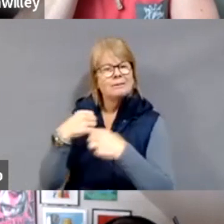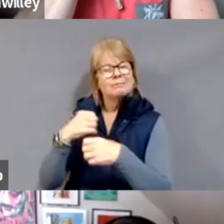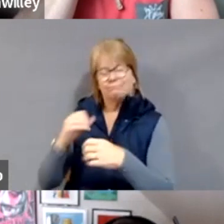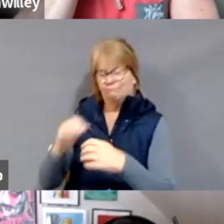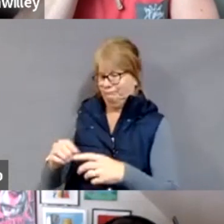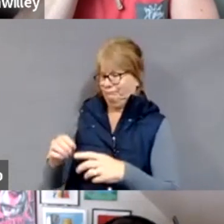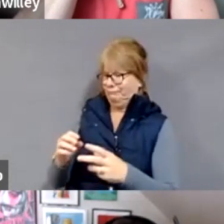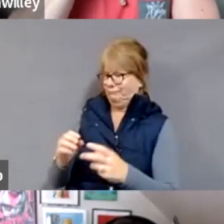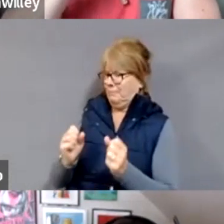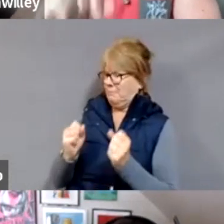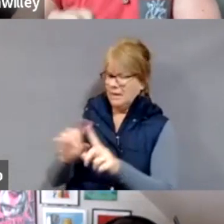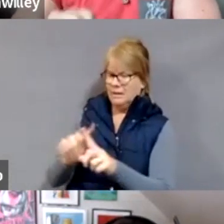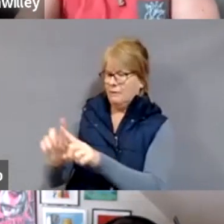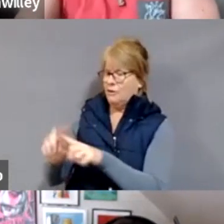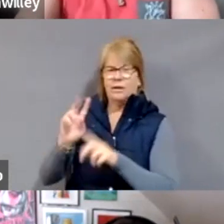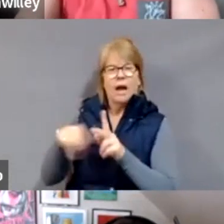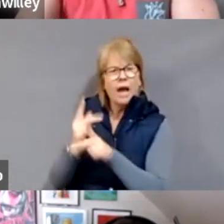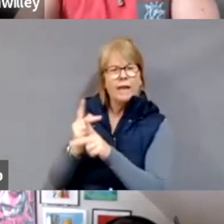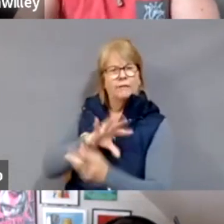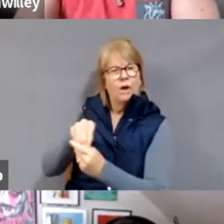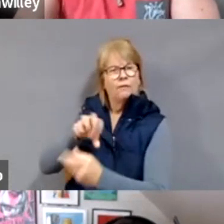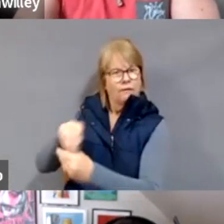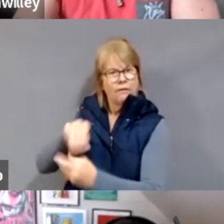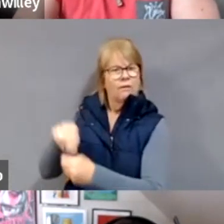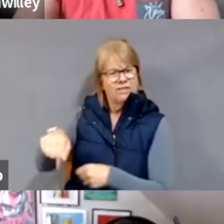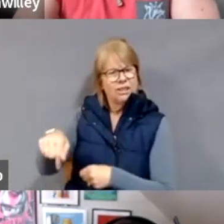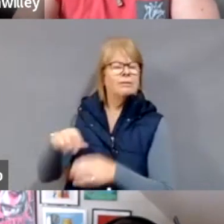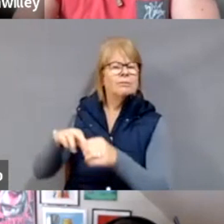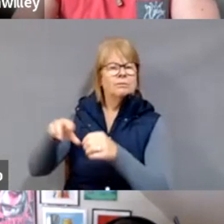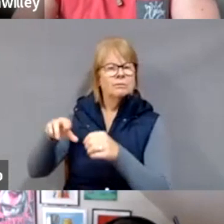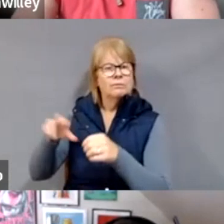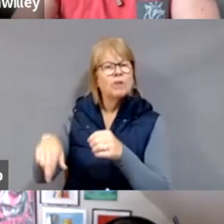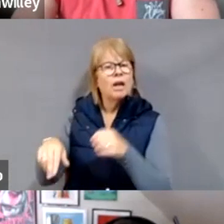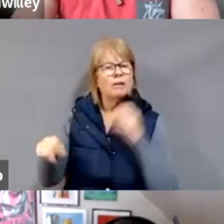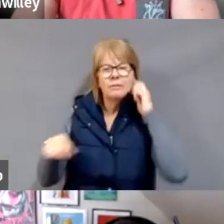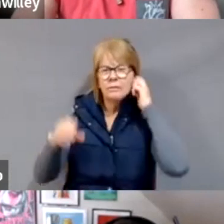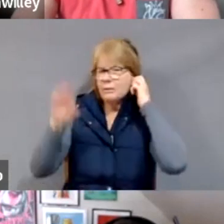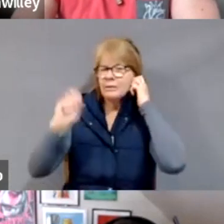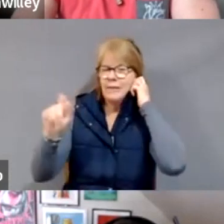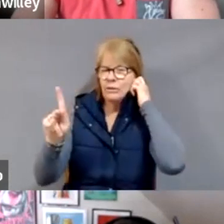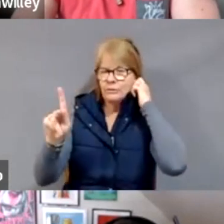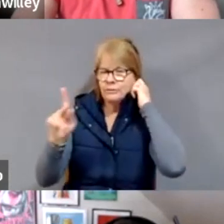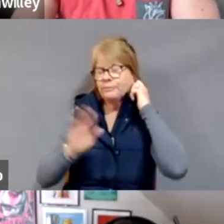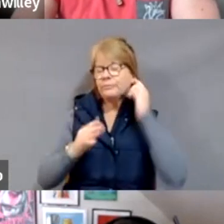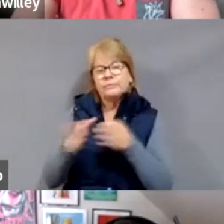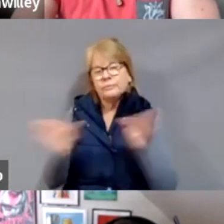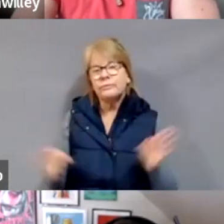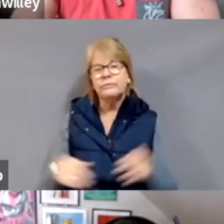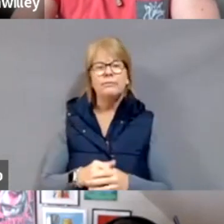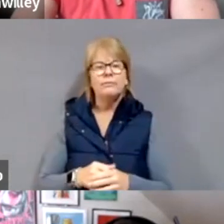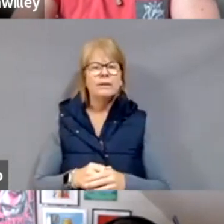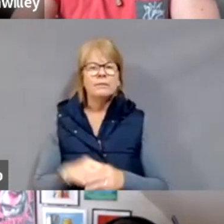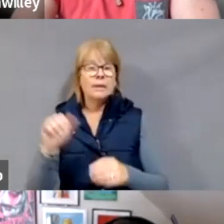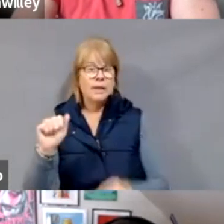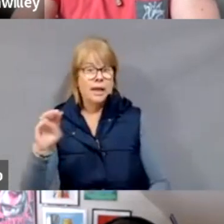for that to continue, and the parameters aren't so tight. And as you say, like Amy's done